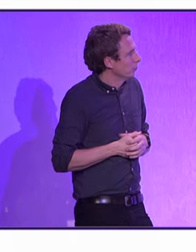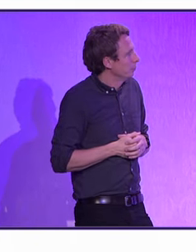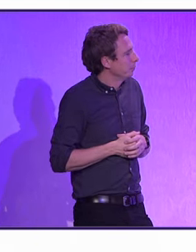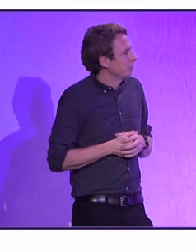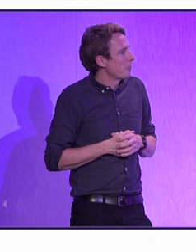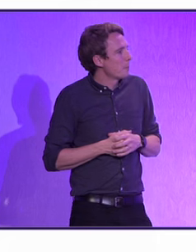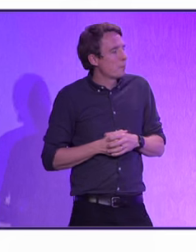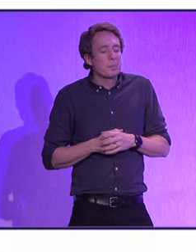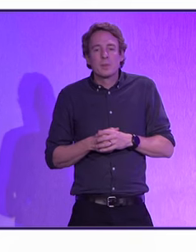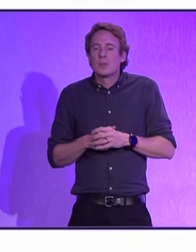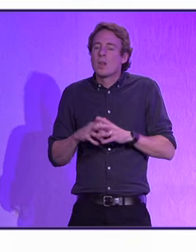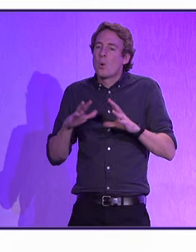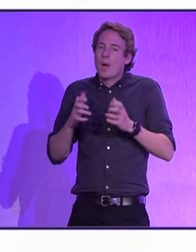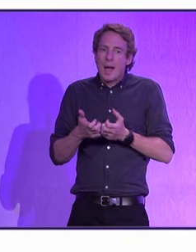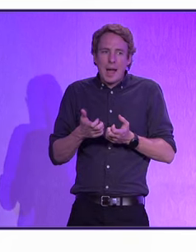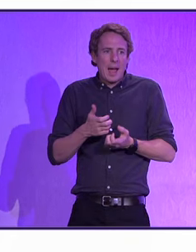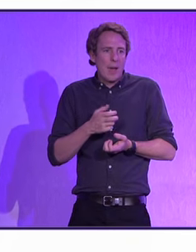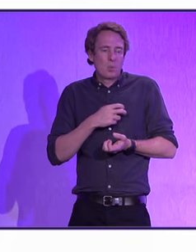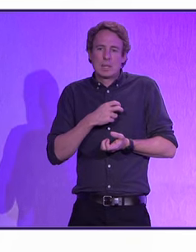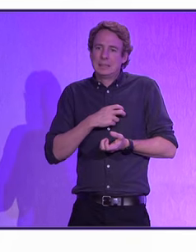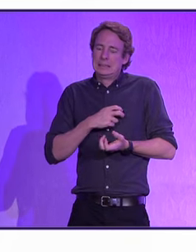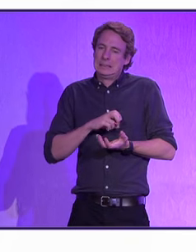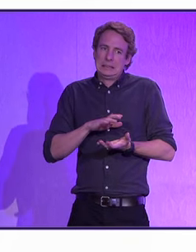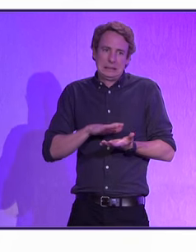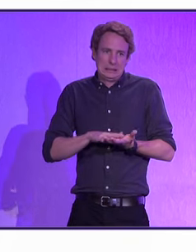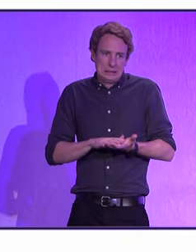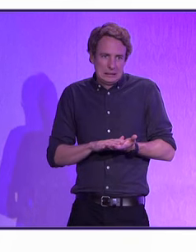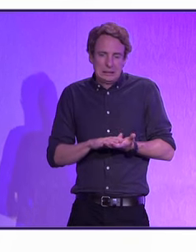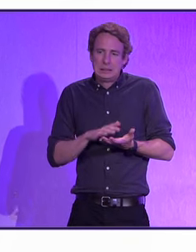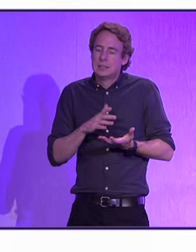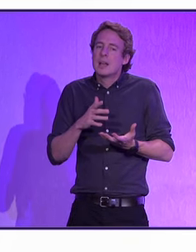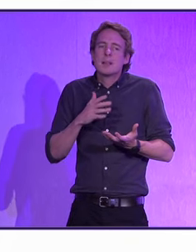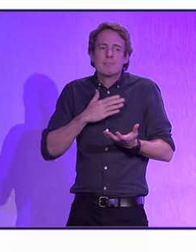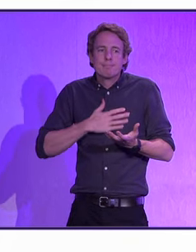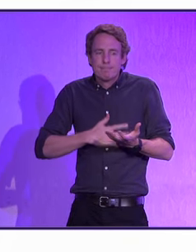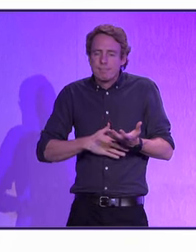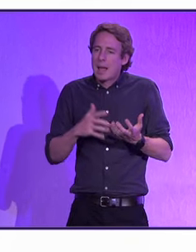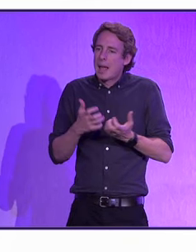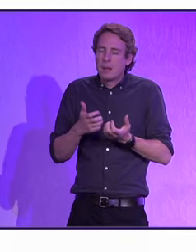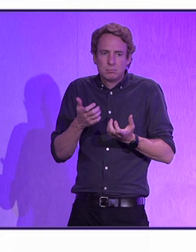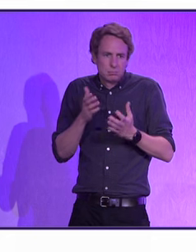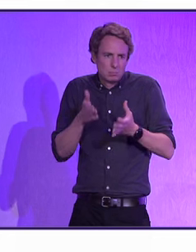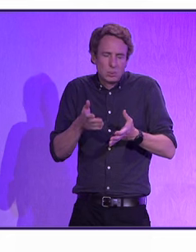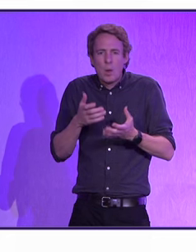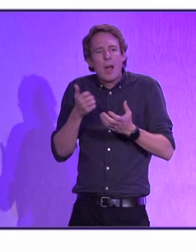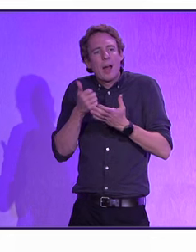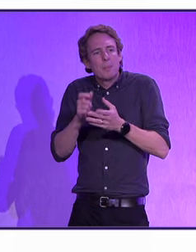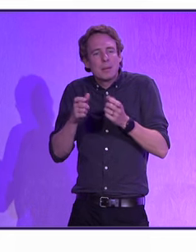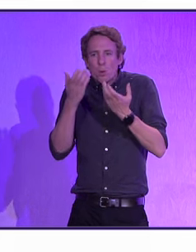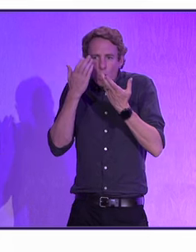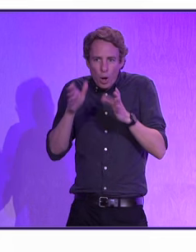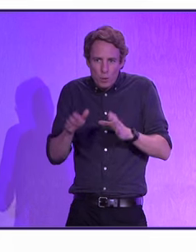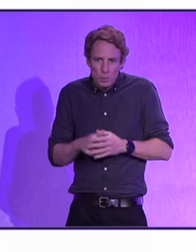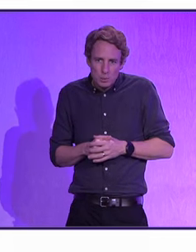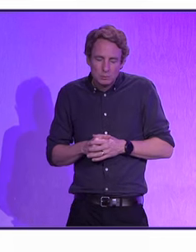So how do you leave it? It's basically by removing that fear, helping people feel open, the open door that someone talked